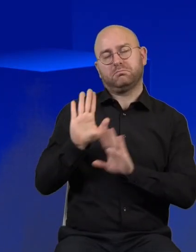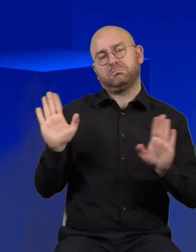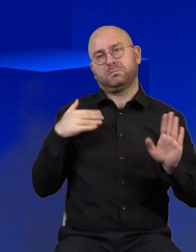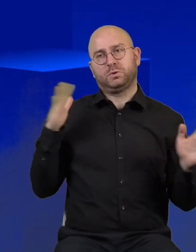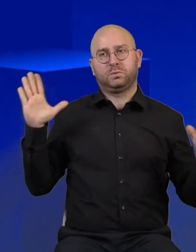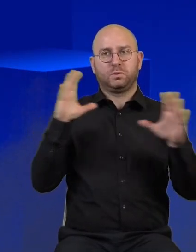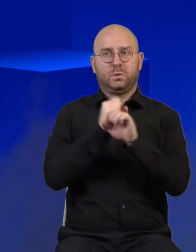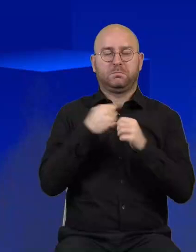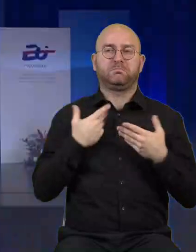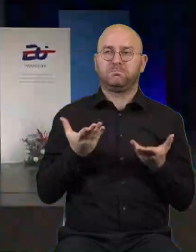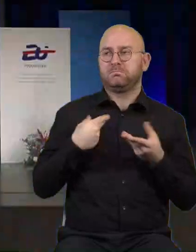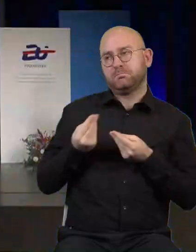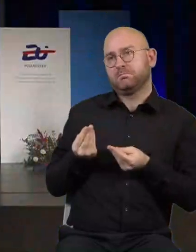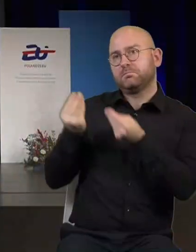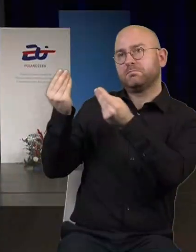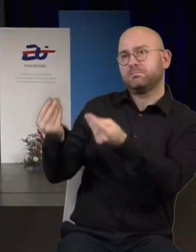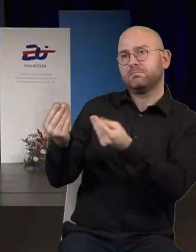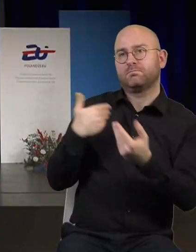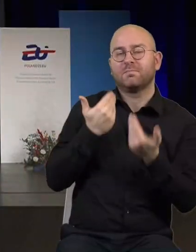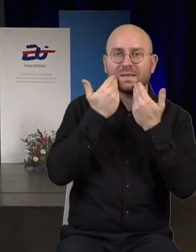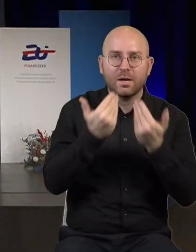attention. Thank you.